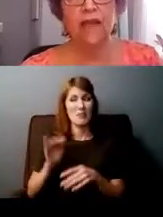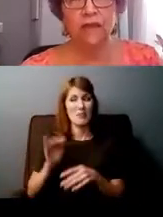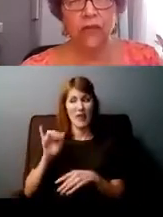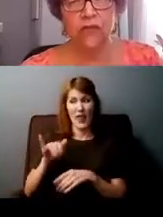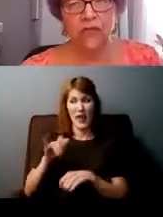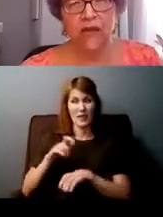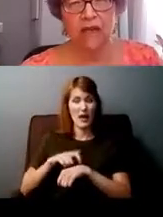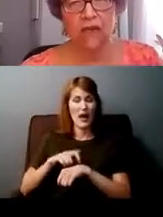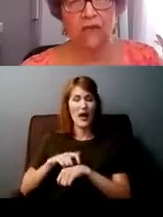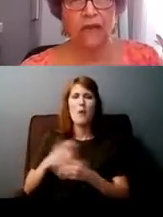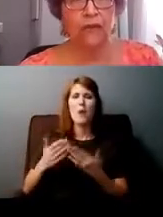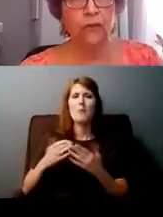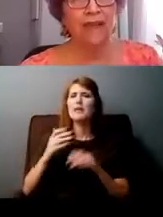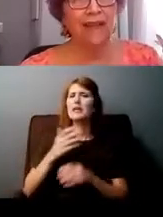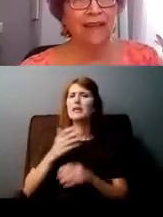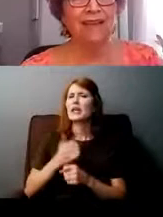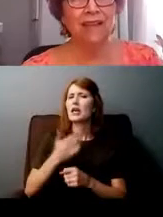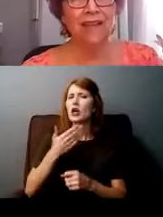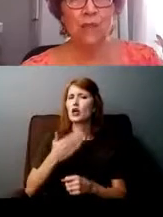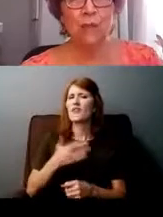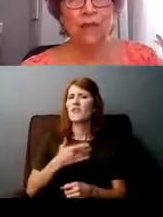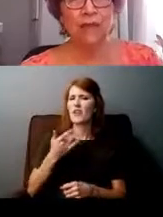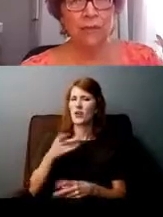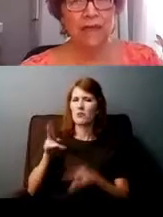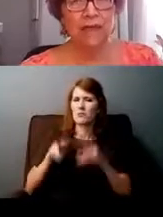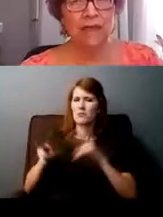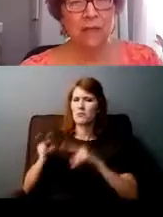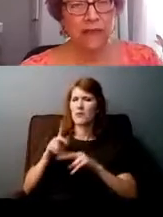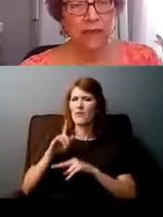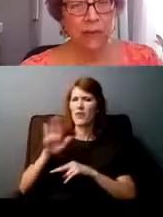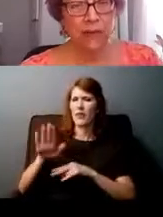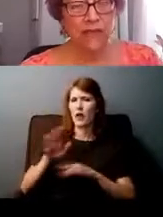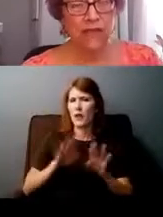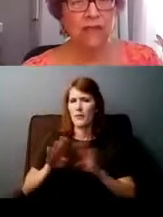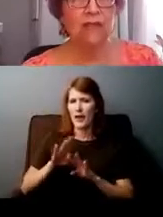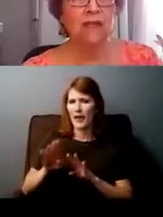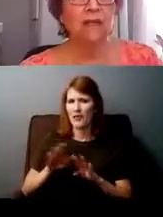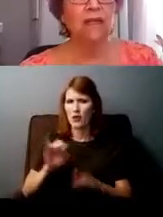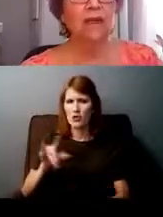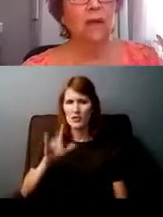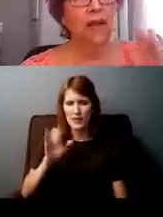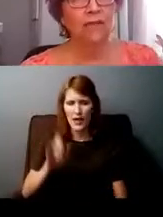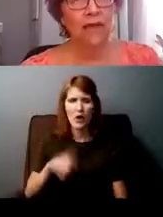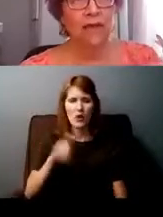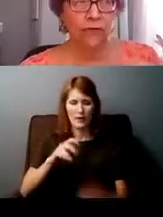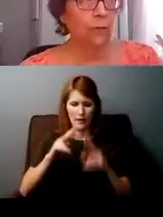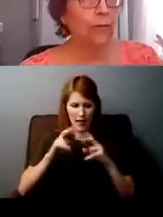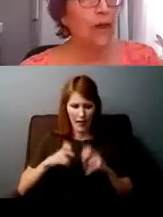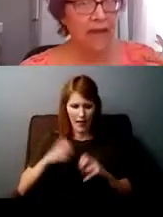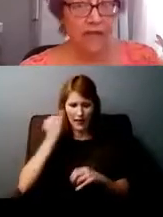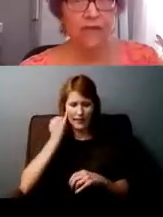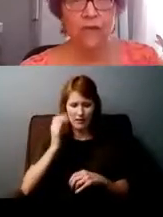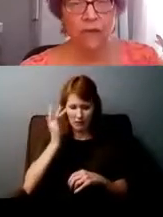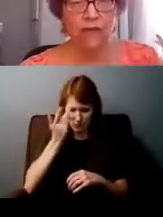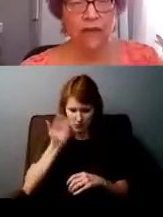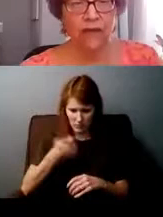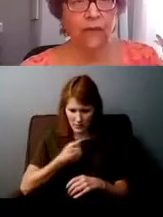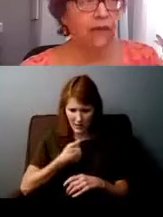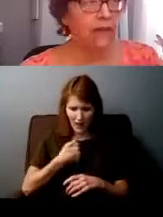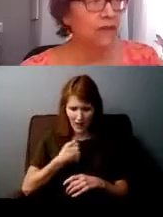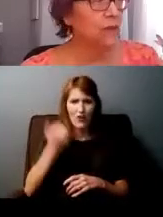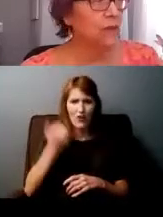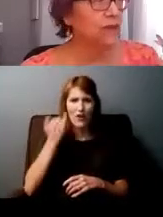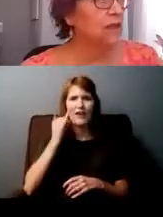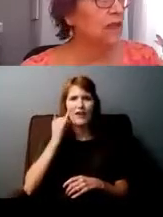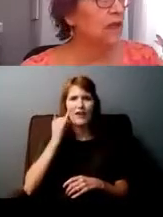that behavioral style. You can analyze whether your buttons are being pushed, you know, if your biases are